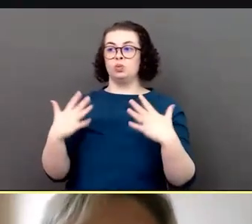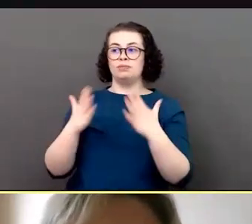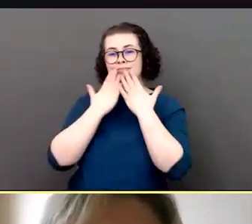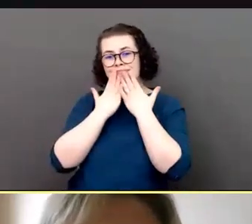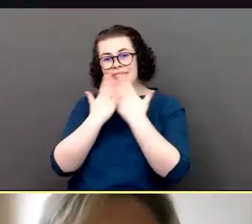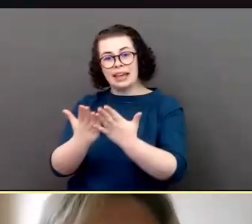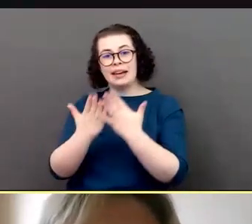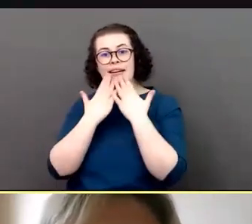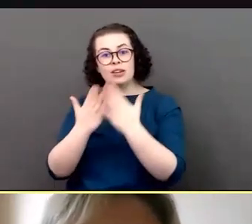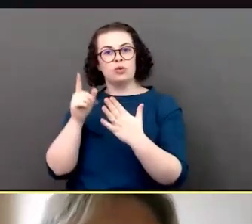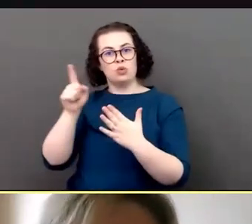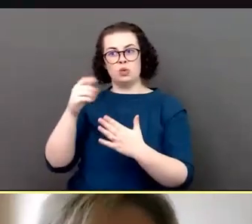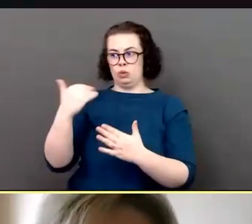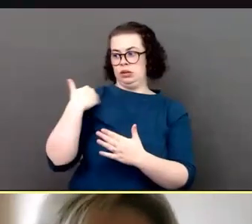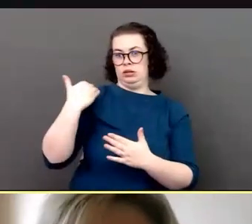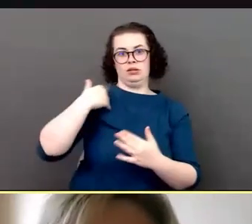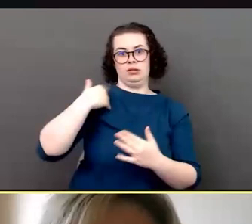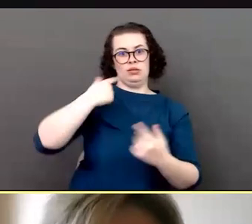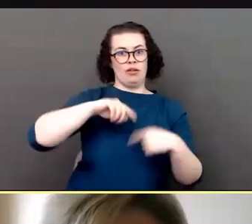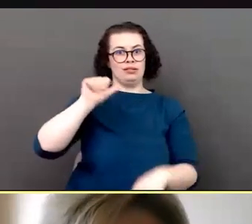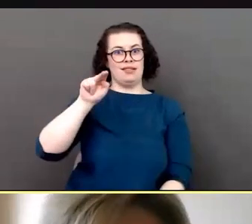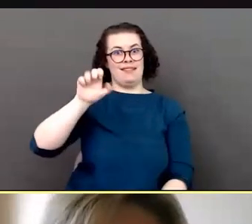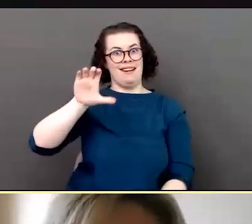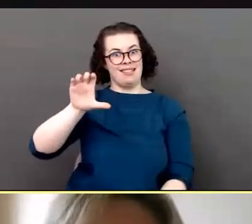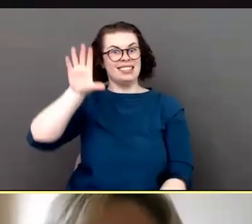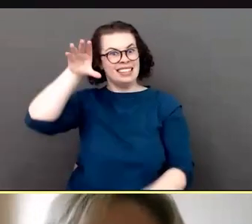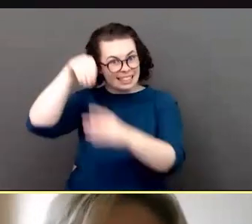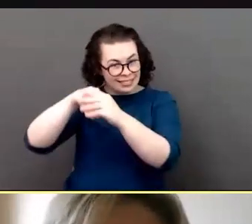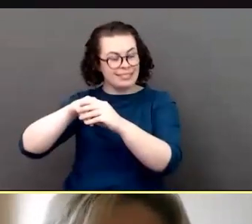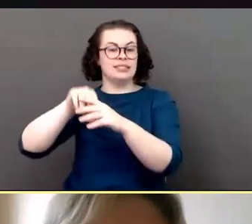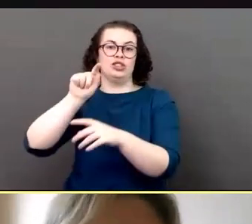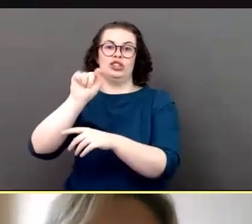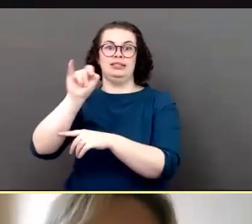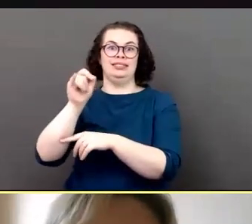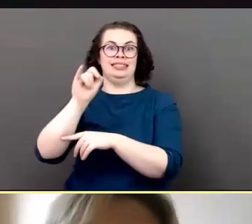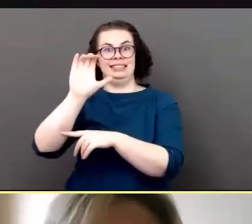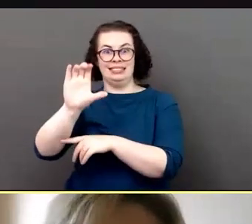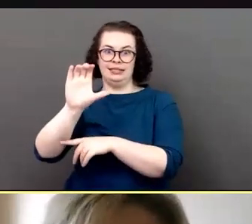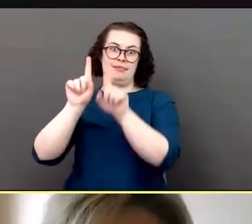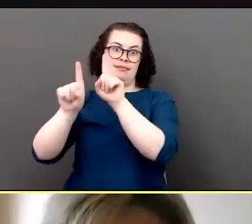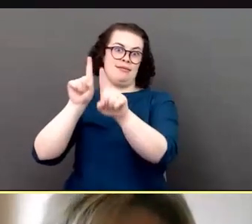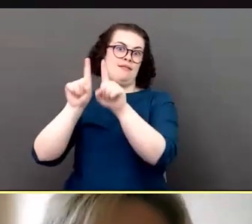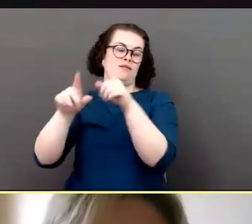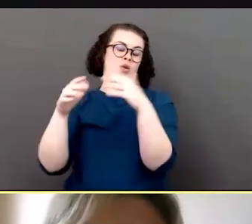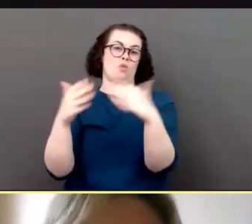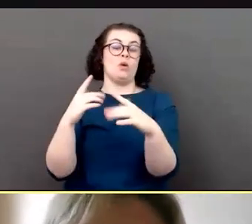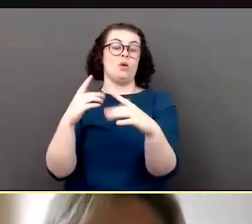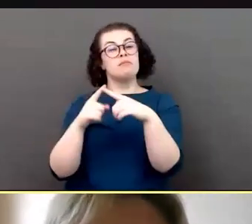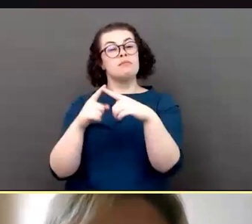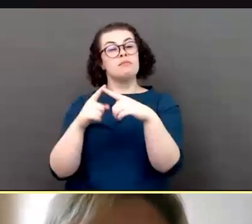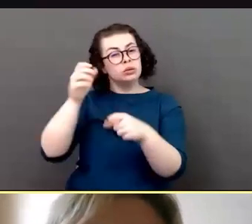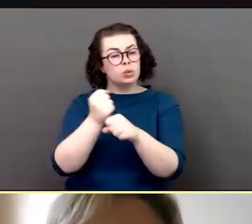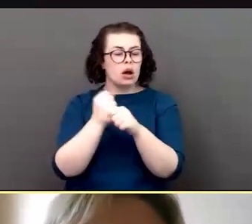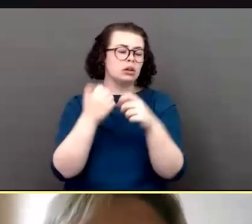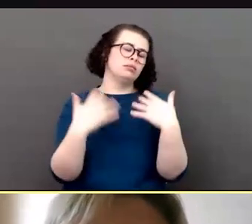Joint Technical Committee 11, and to the project team, especially Monica, for their exceptional work and for making